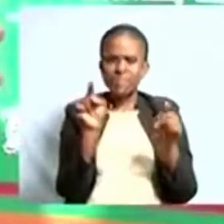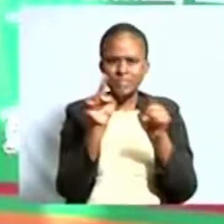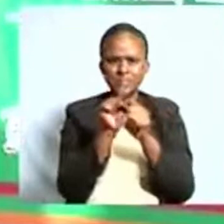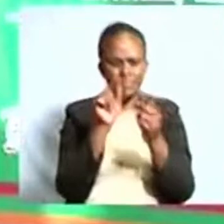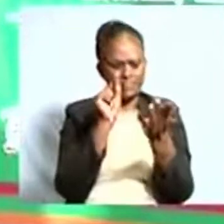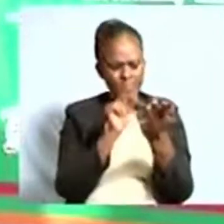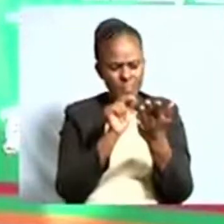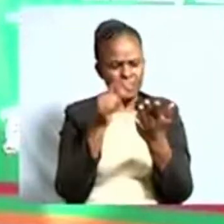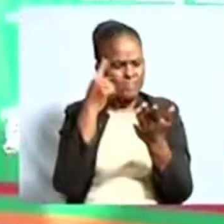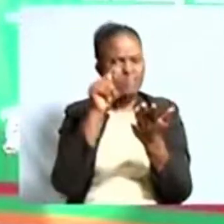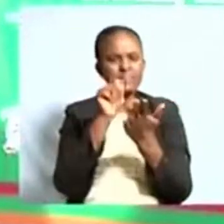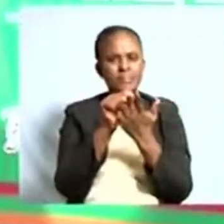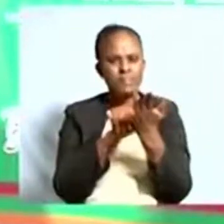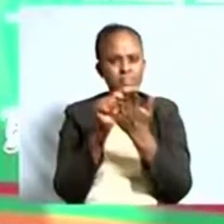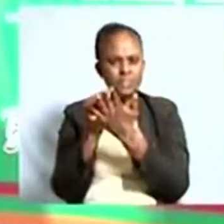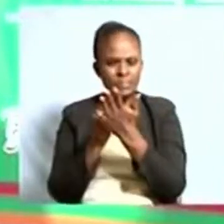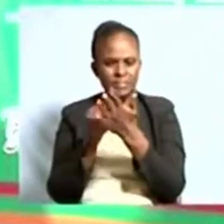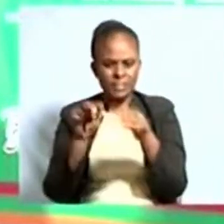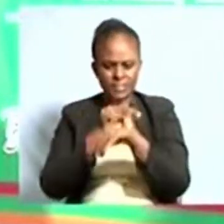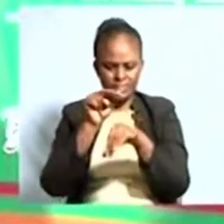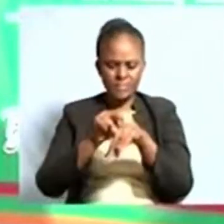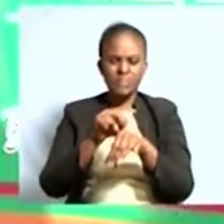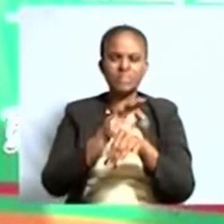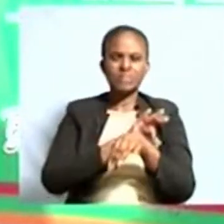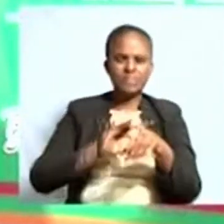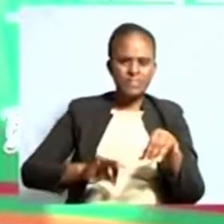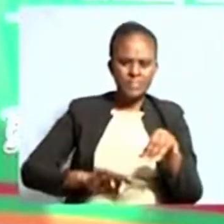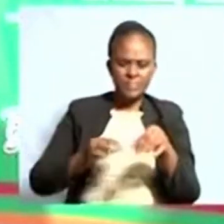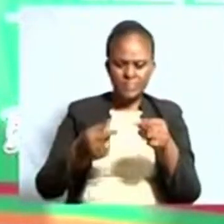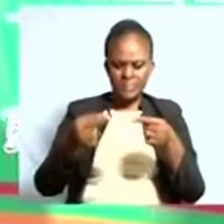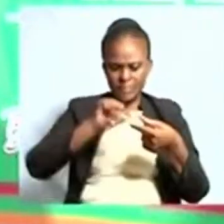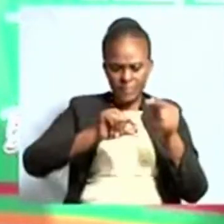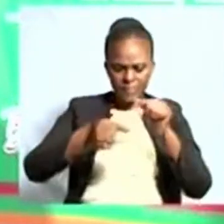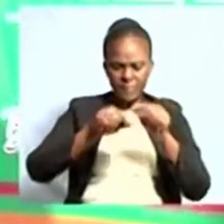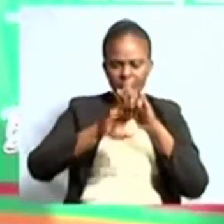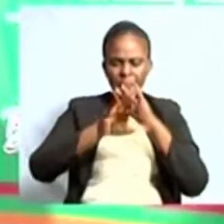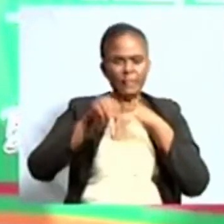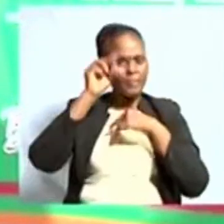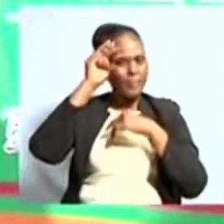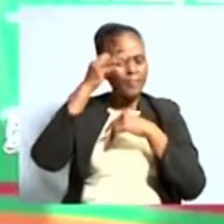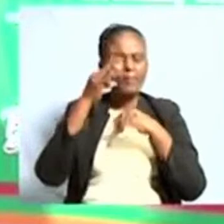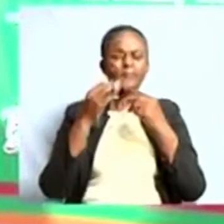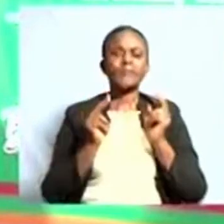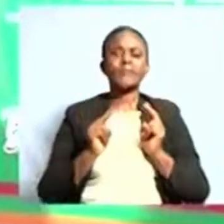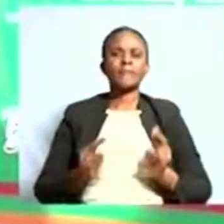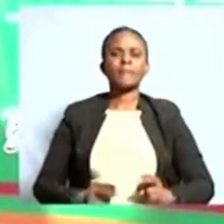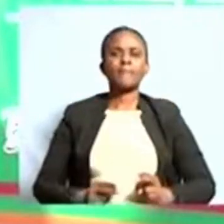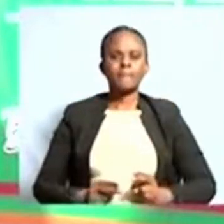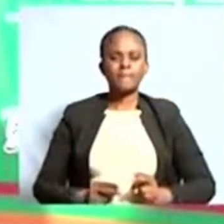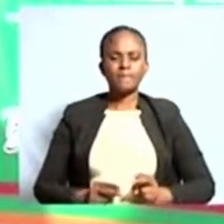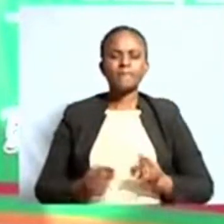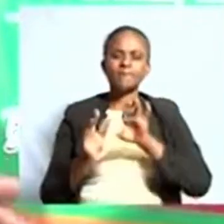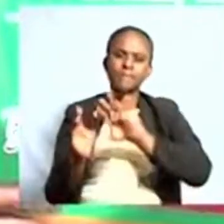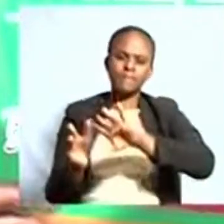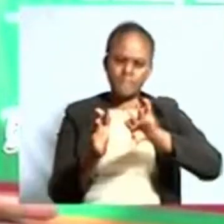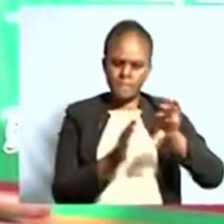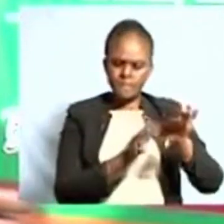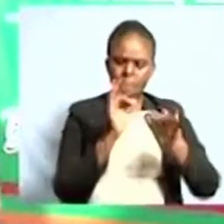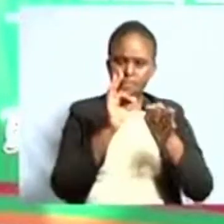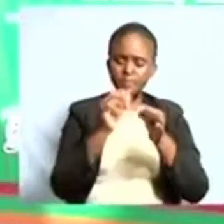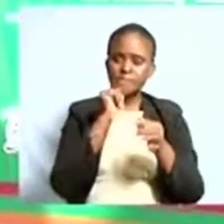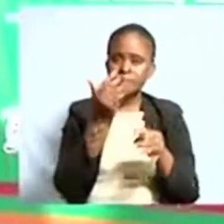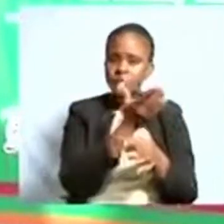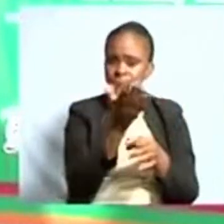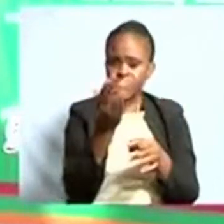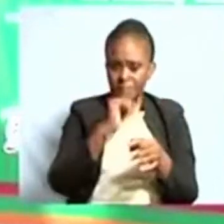them for testing at the National Foods Laboratory, which is under Ministry of Health. Yeah. Even if not those, we